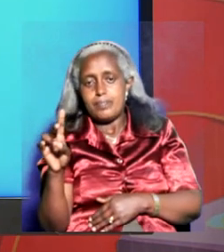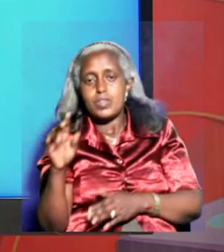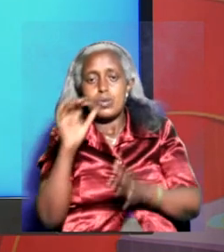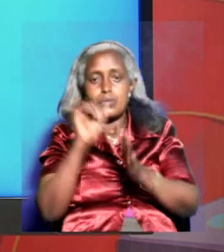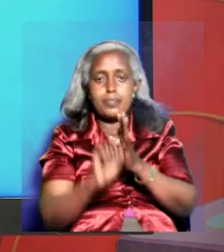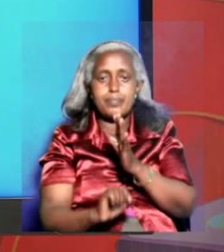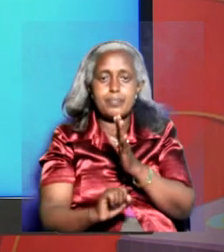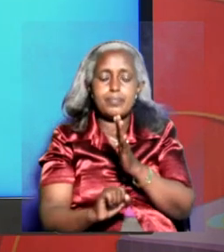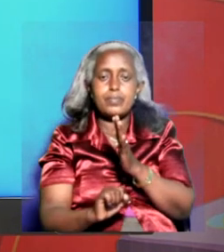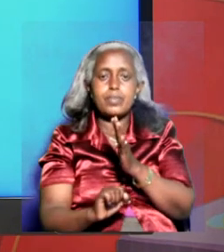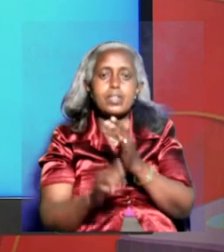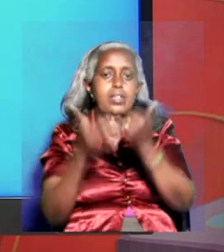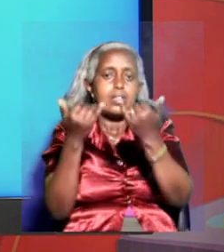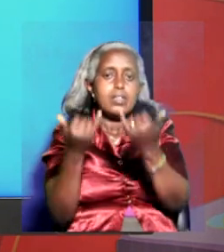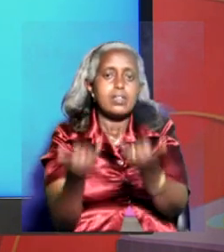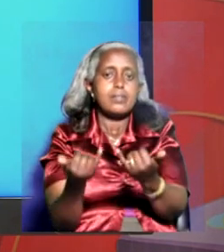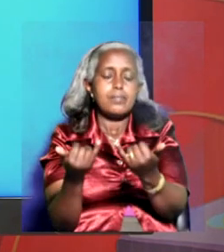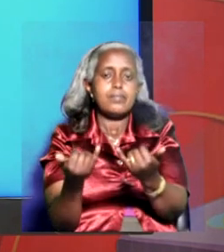So now